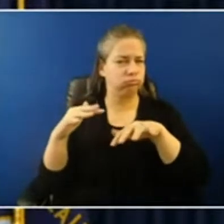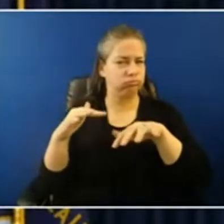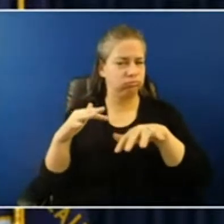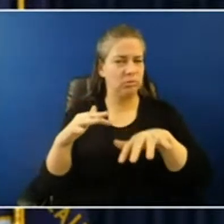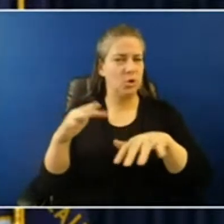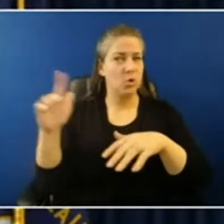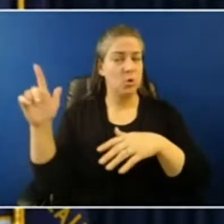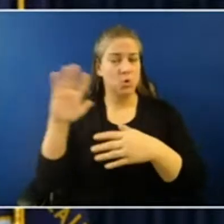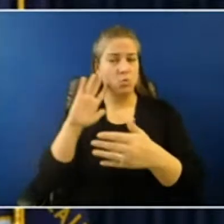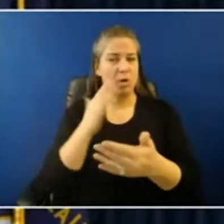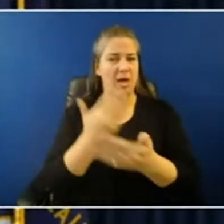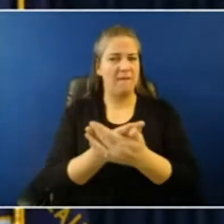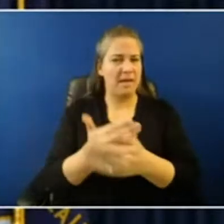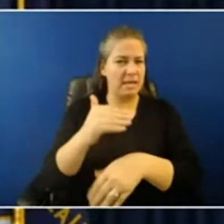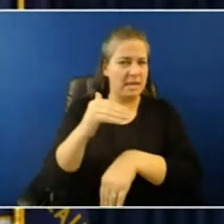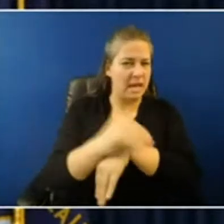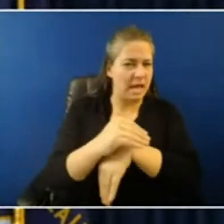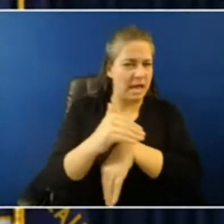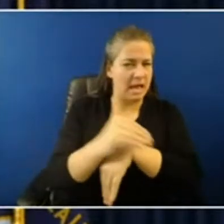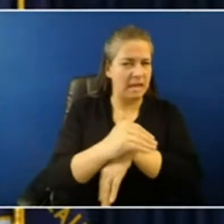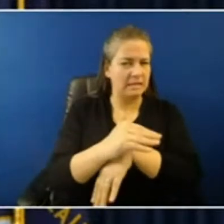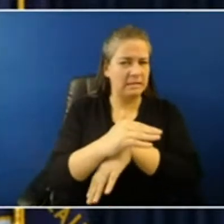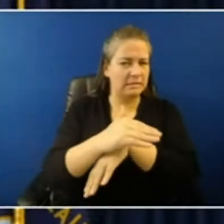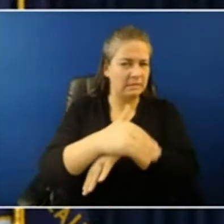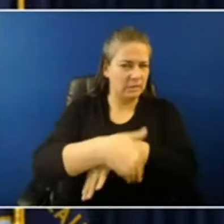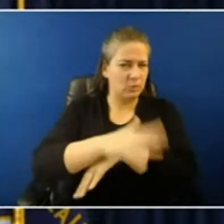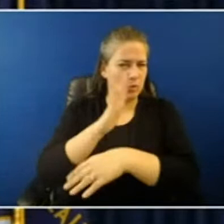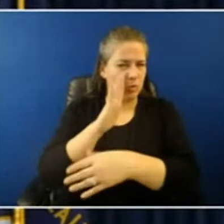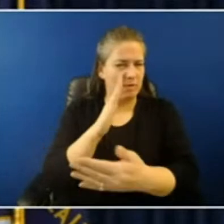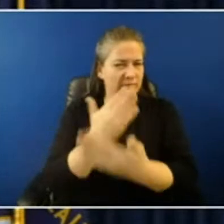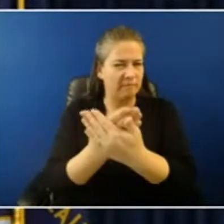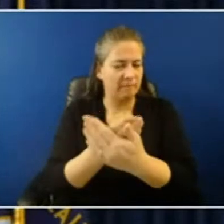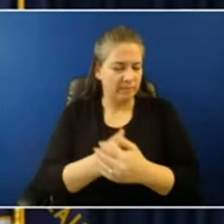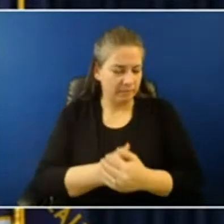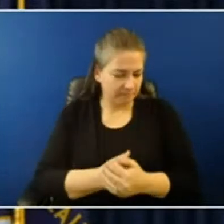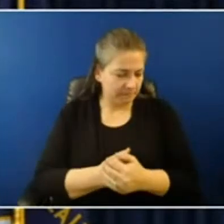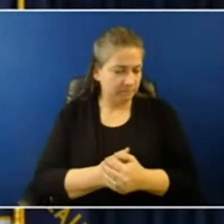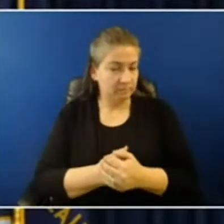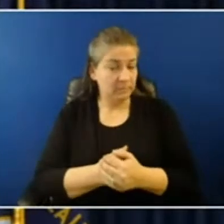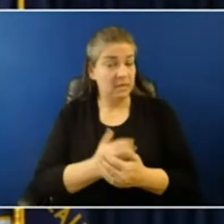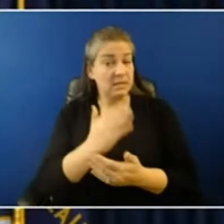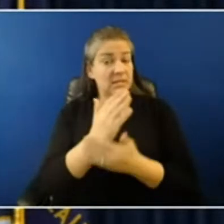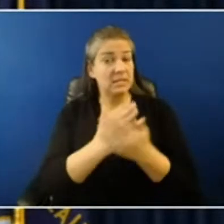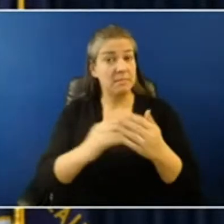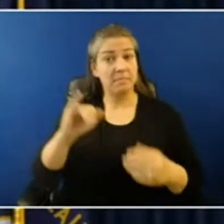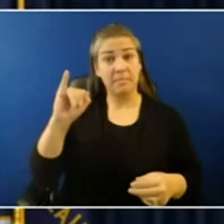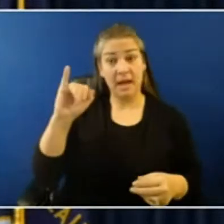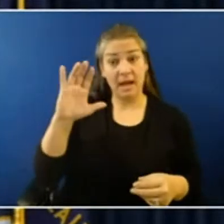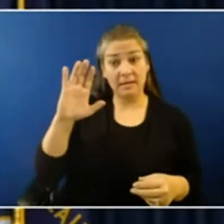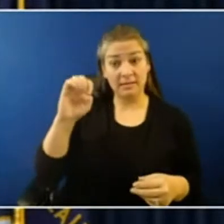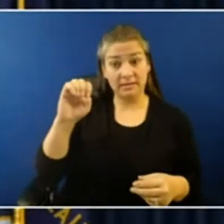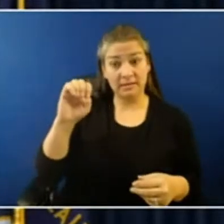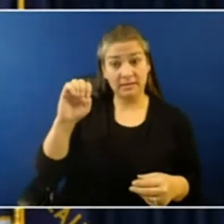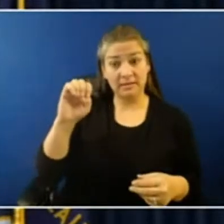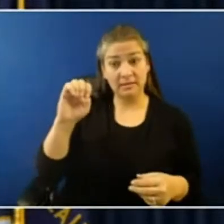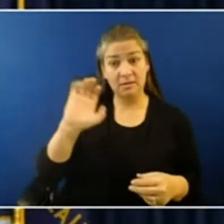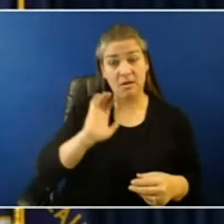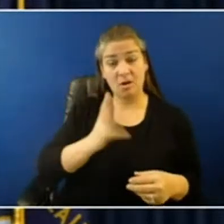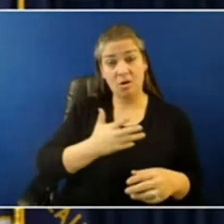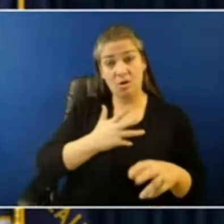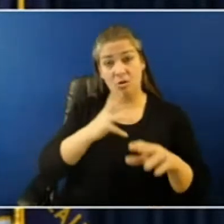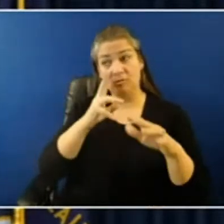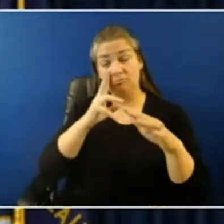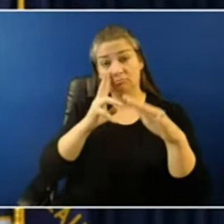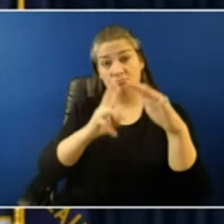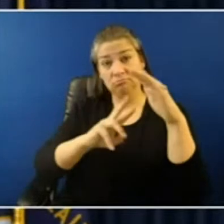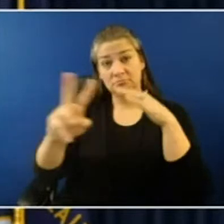or even later. While some of the ice accumulation predictions have been